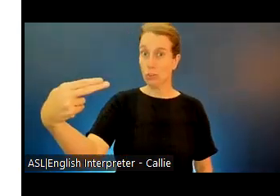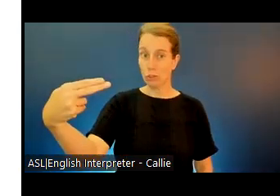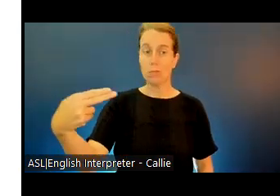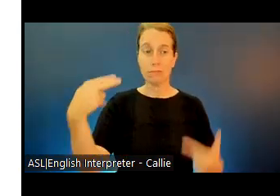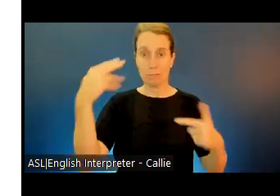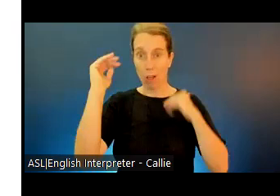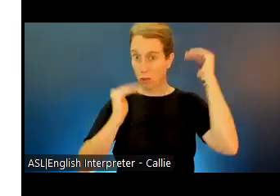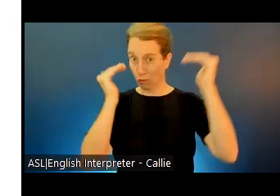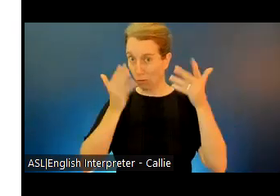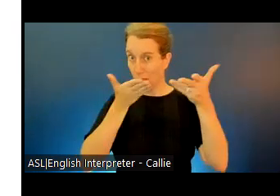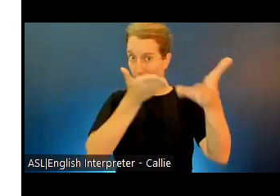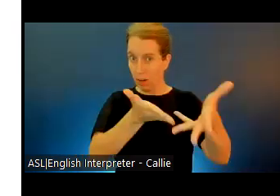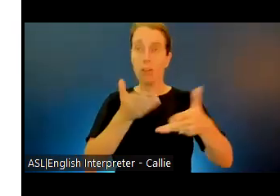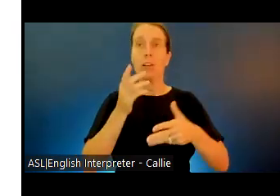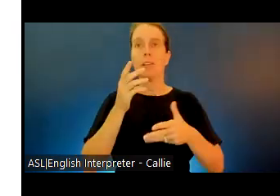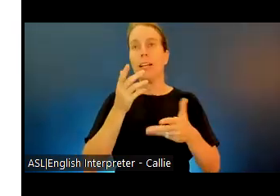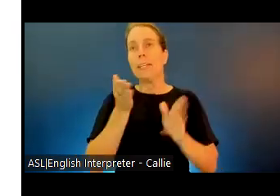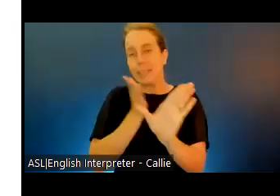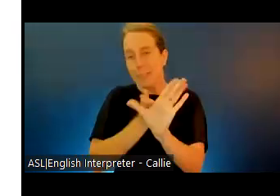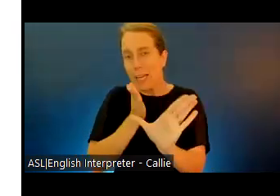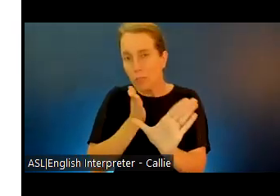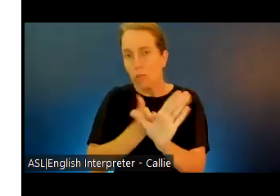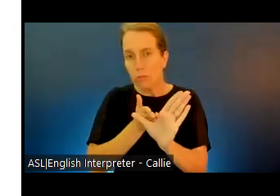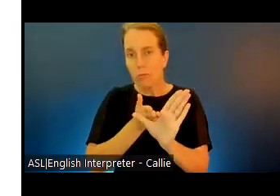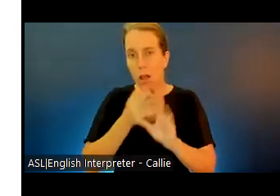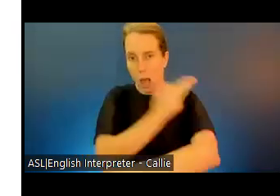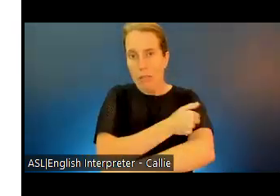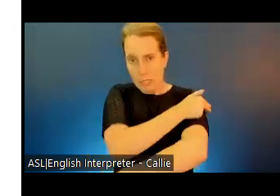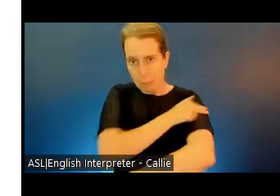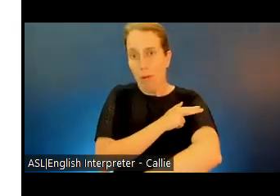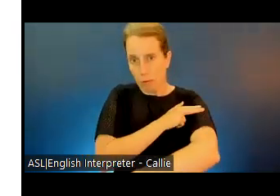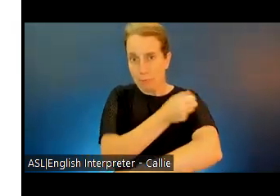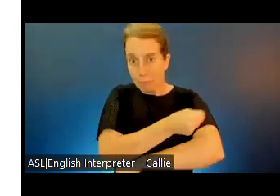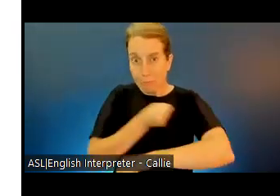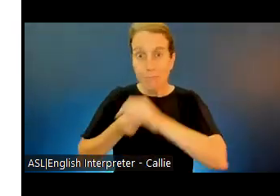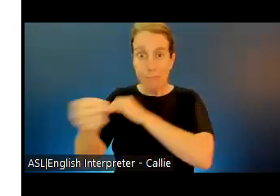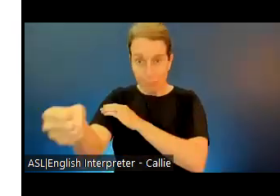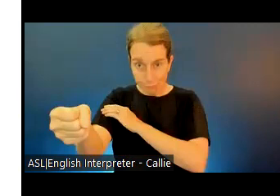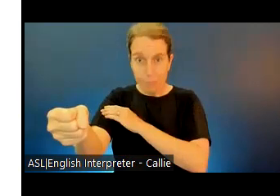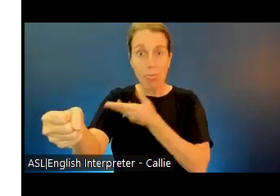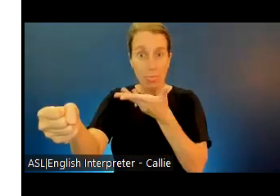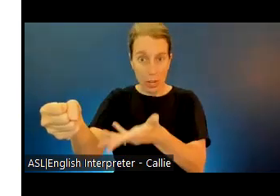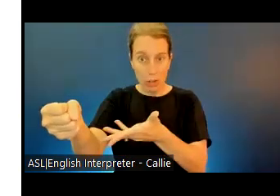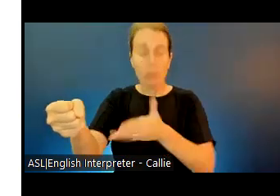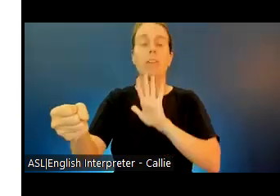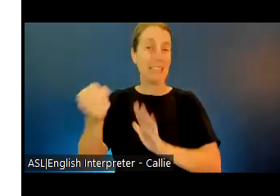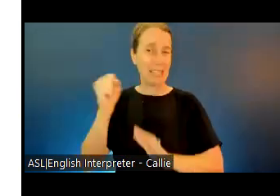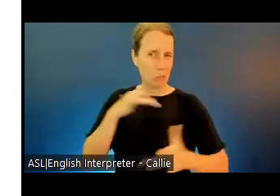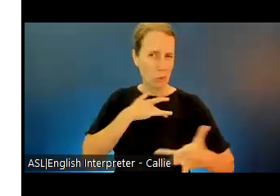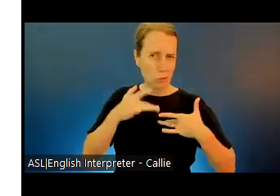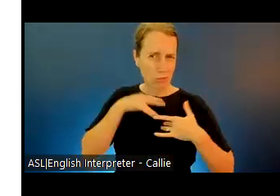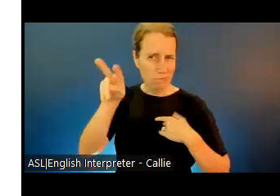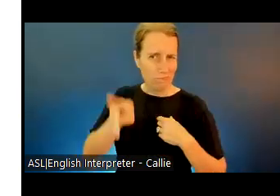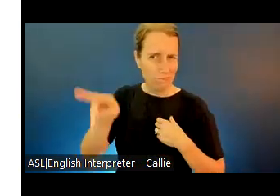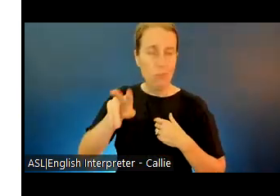receiving treatment in a psychiatric hospital. You can call the Vulnerable Adults Investigations Unit of the State Law